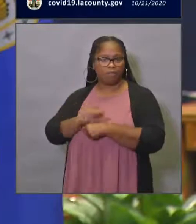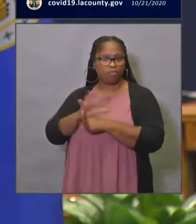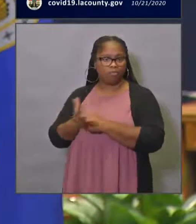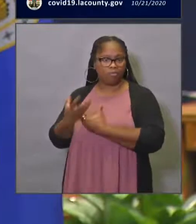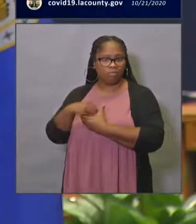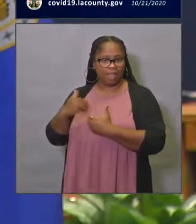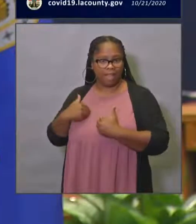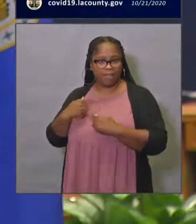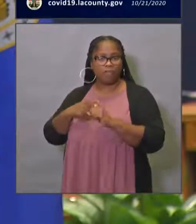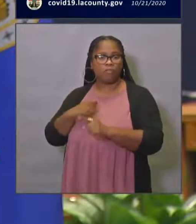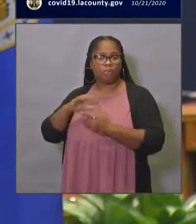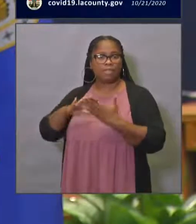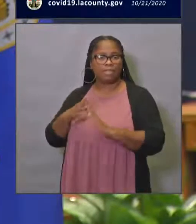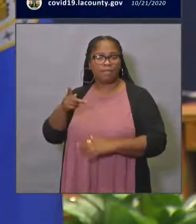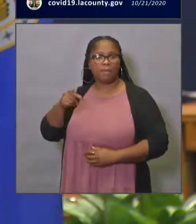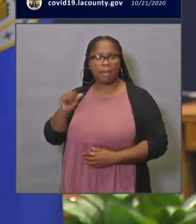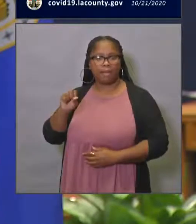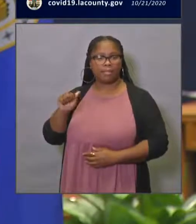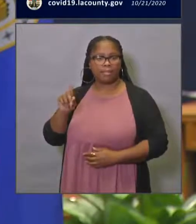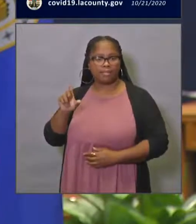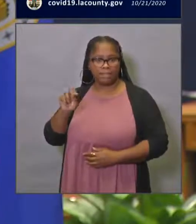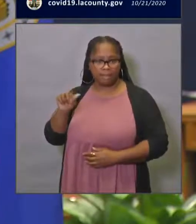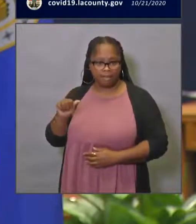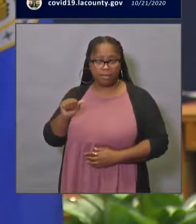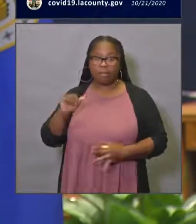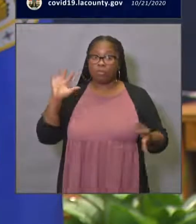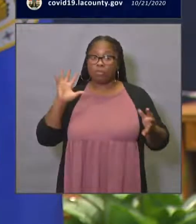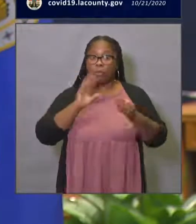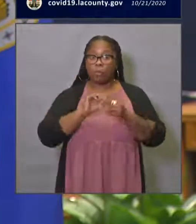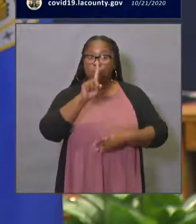of Pasadena. We're reporting a total of